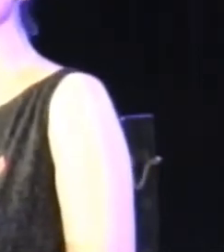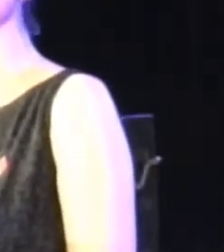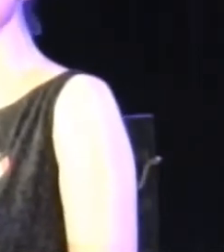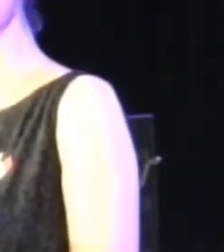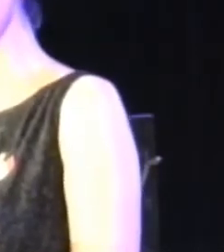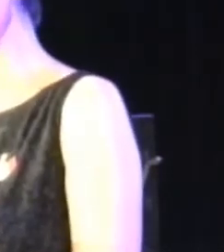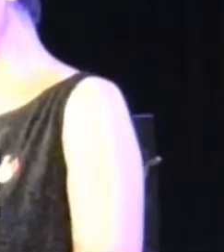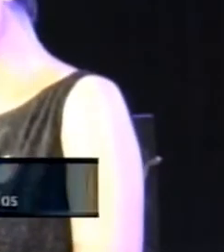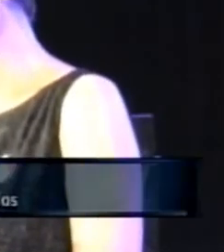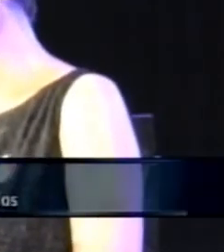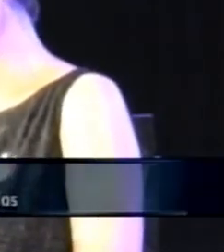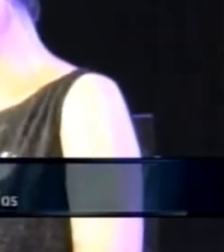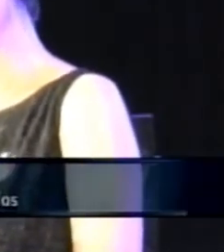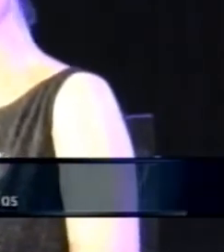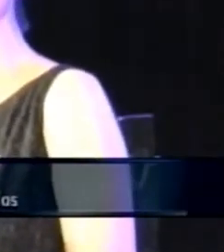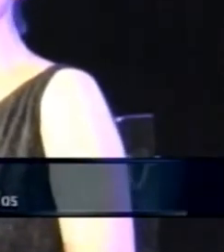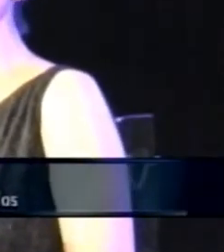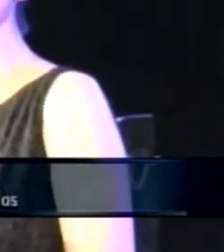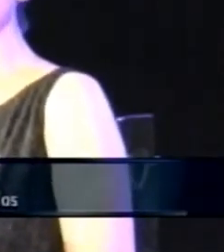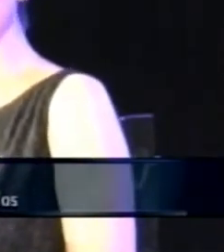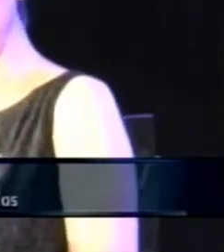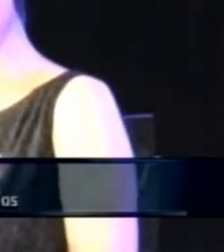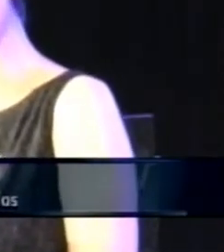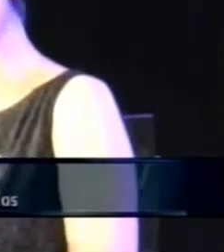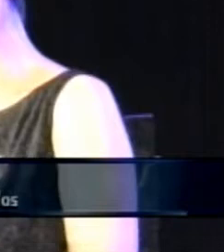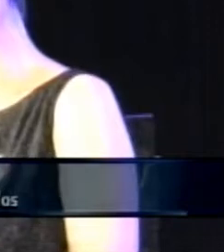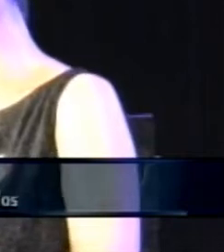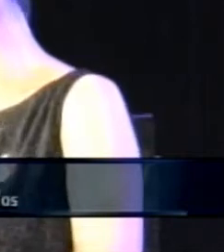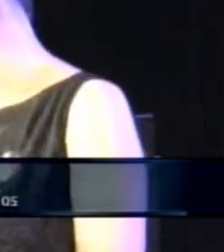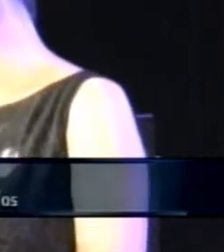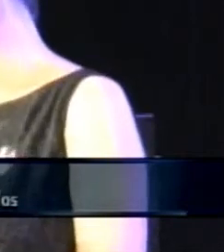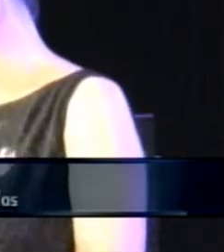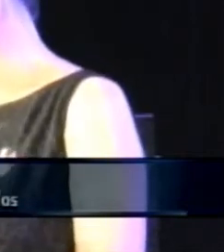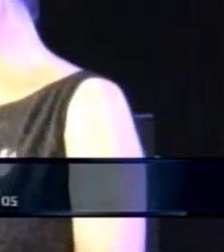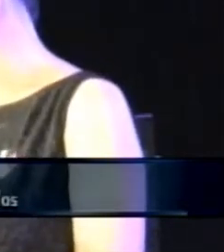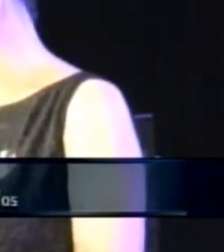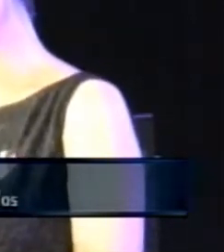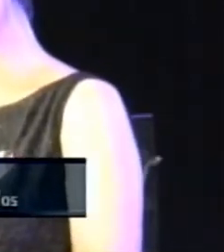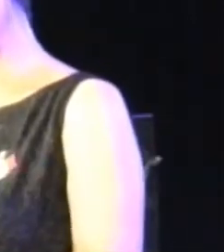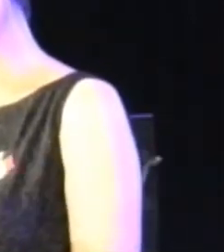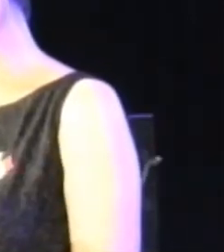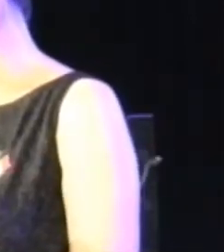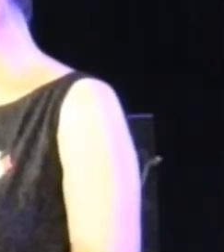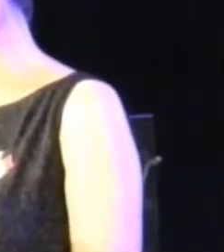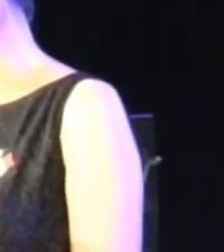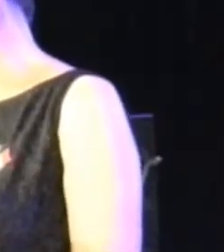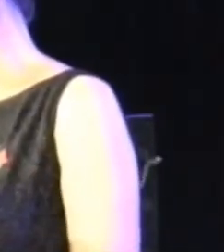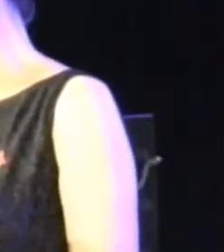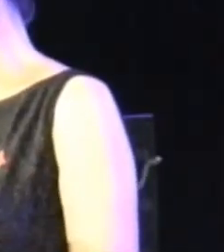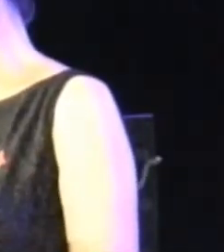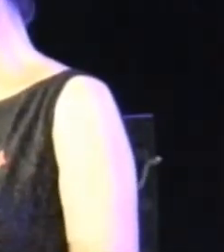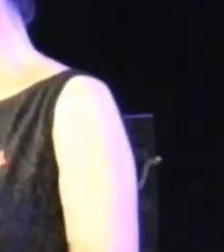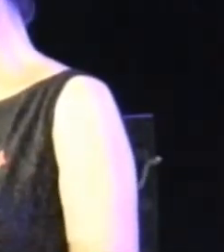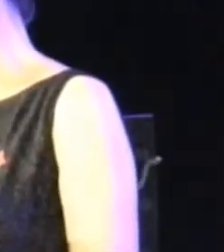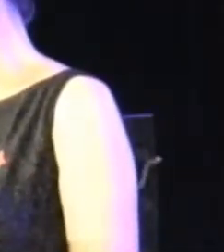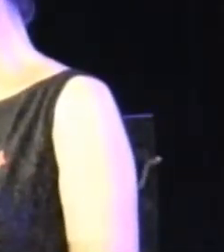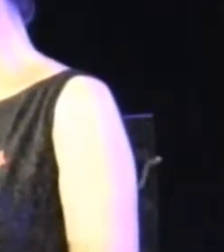to experiences sharing and technologies transfer in agriculture sector.